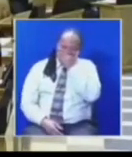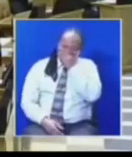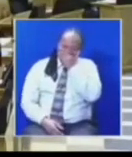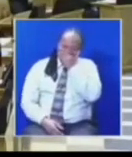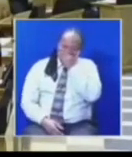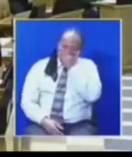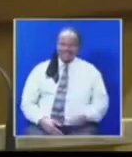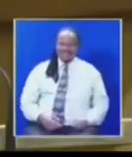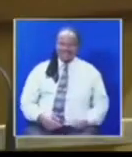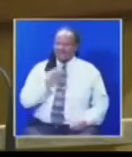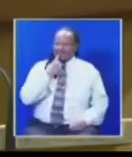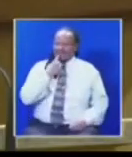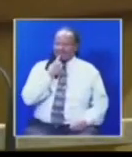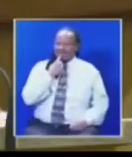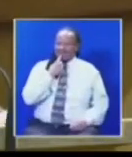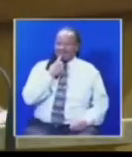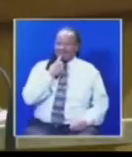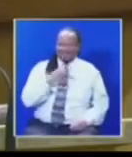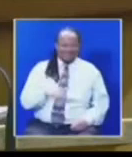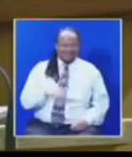Yeah.